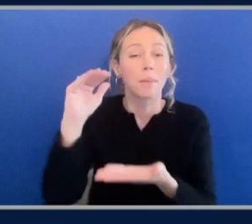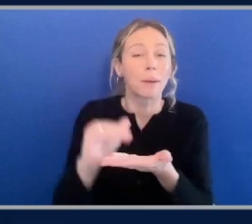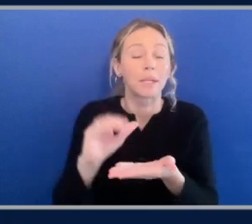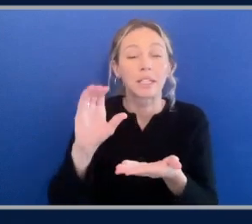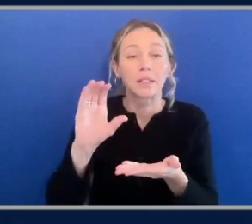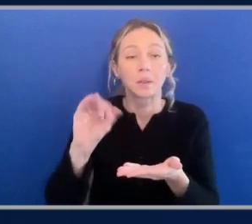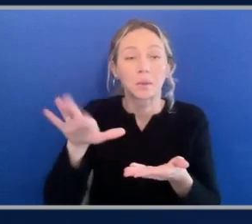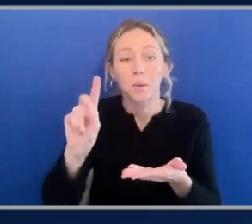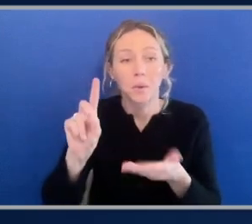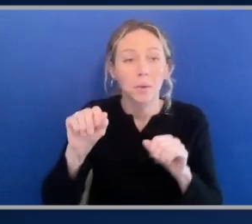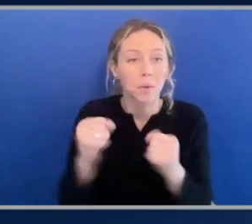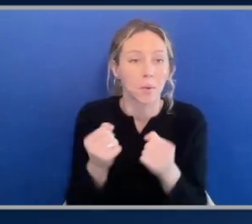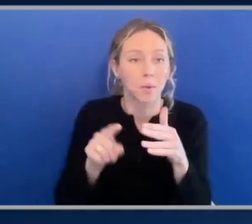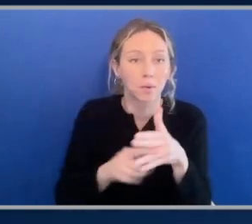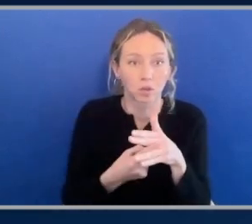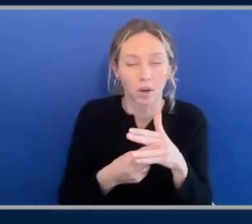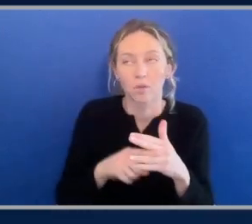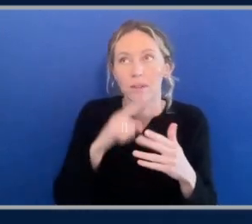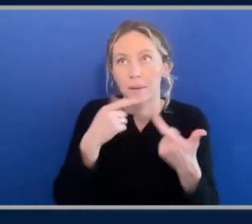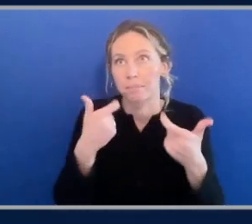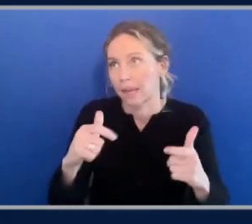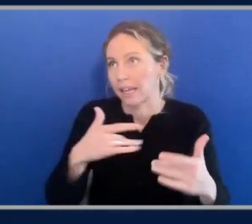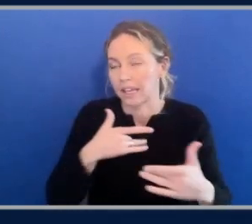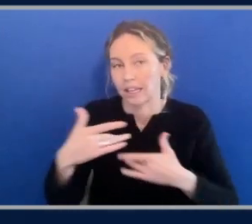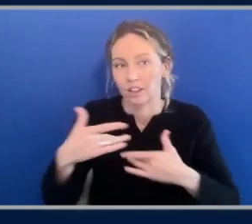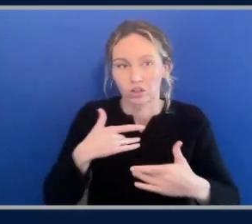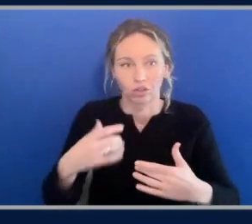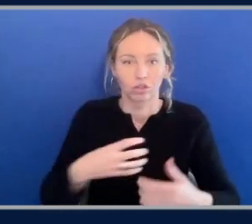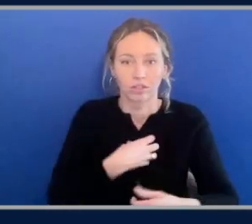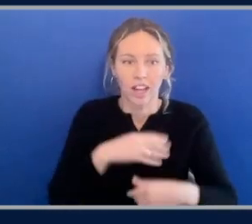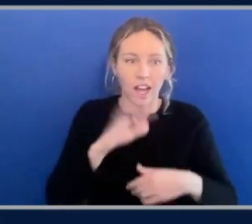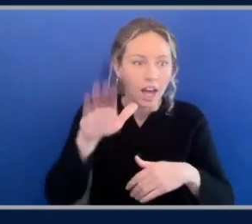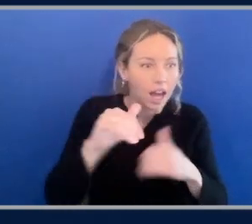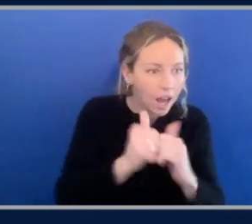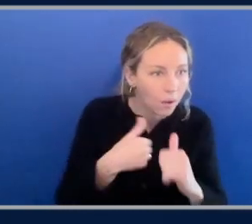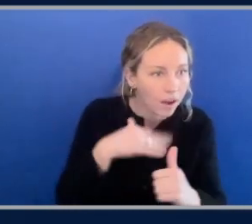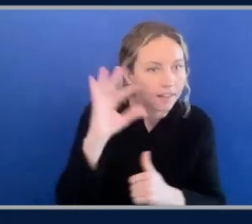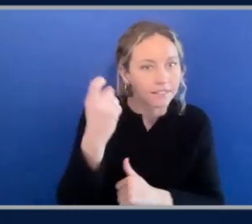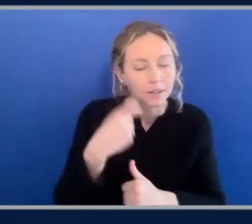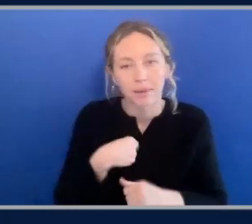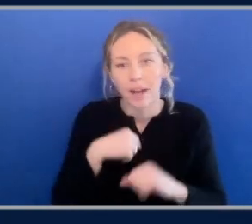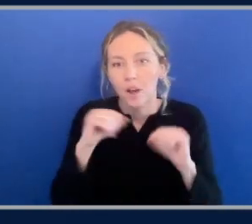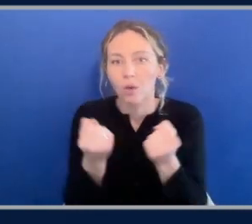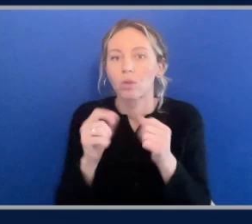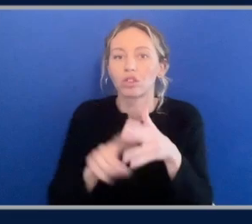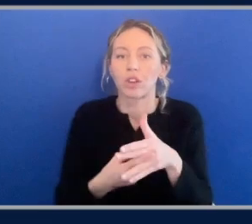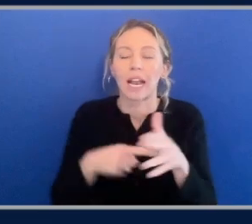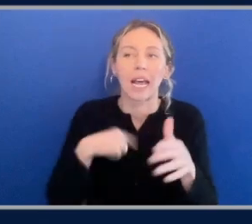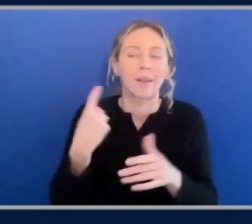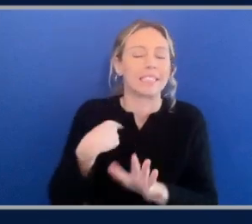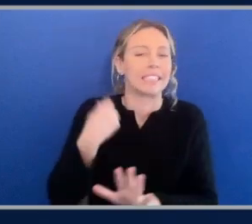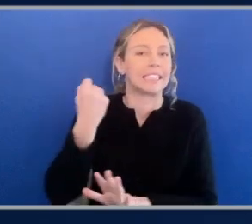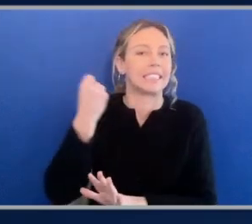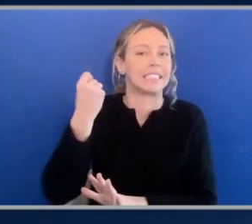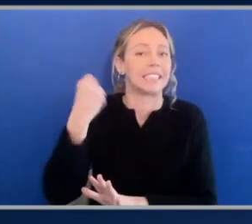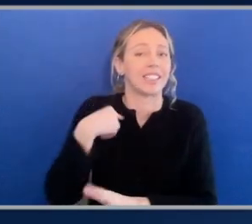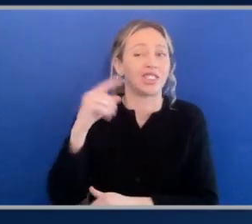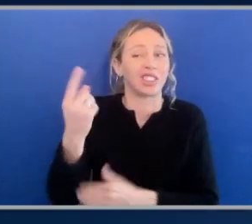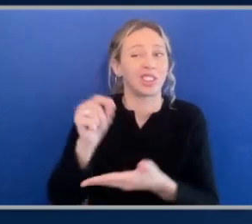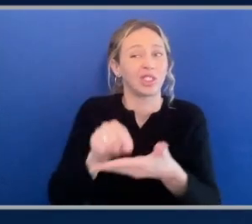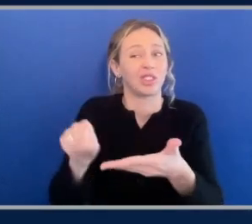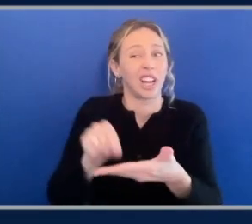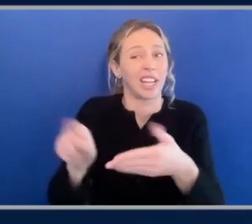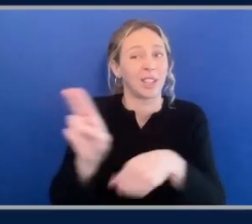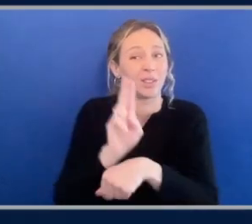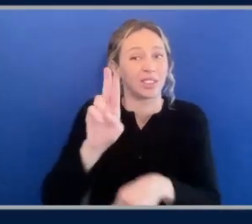most painful things people come to talk to me about, AJ, how do I fix my cold starts? How do I fix my cold starts? And I always have to hold back without saying, like, just write it in Rust. Yeah,